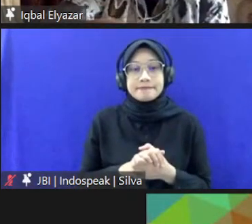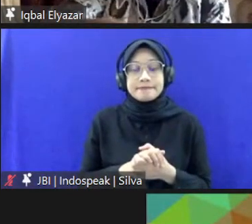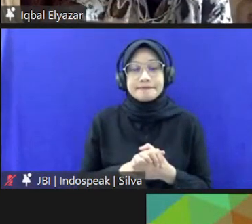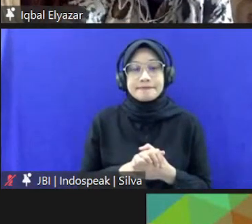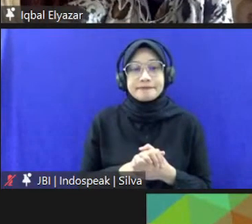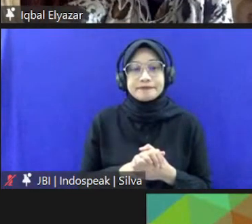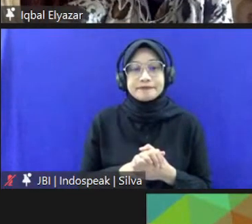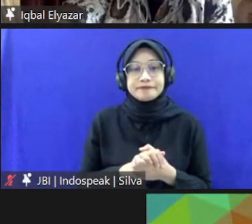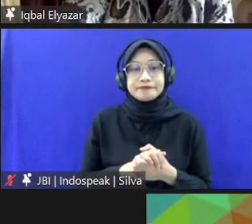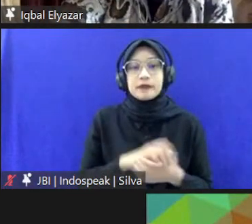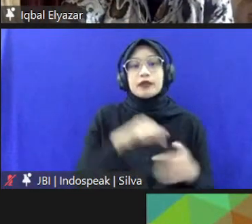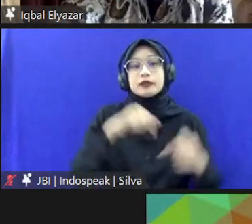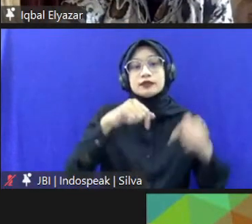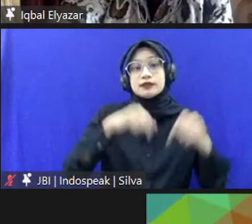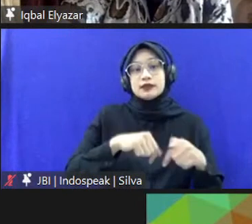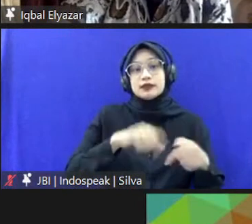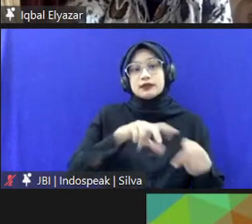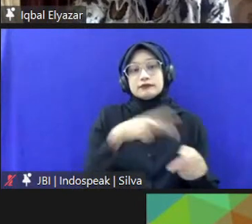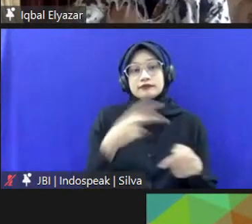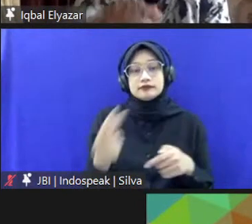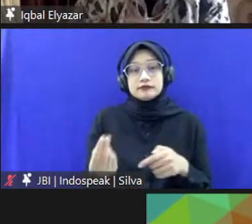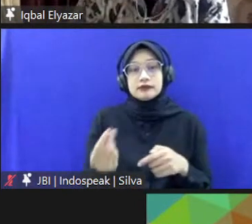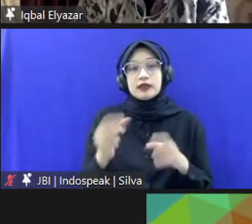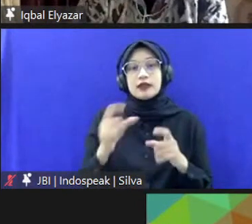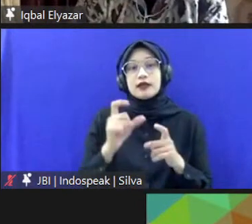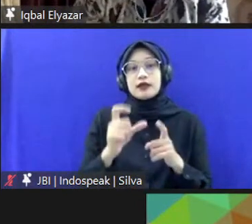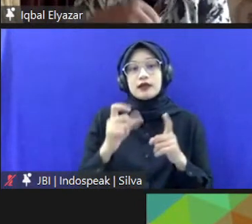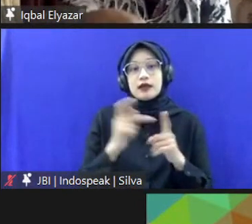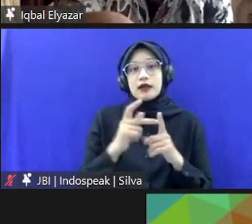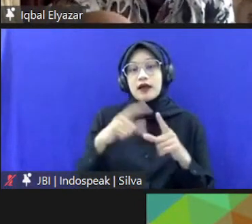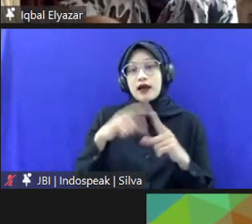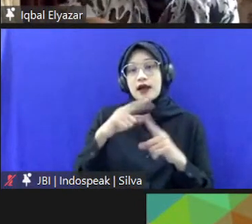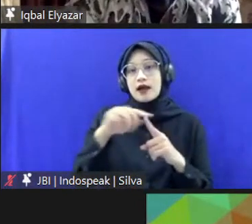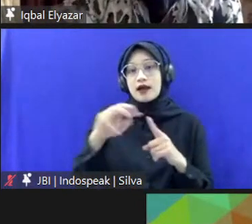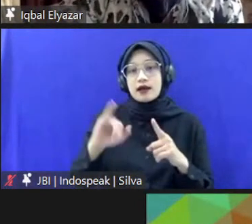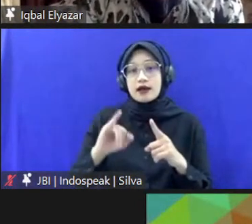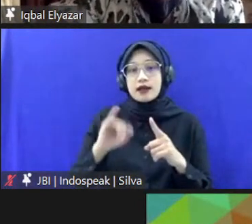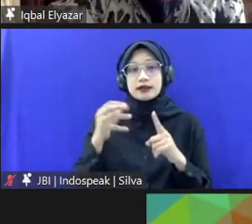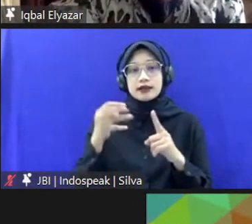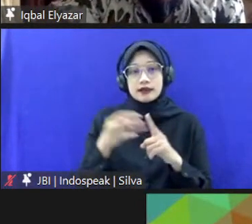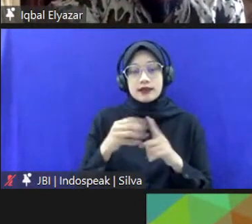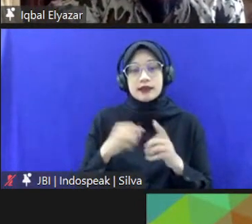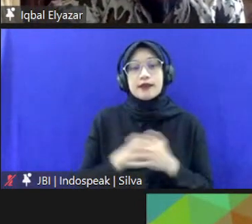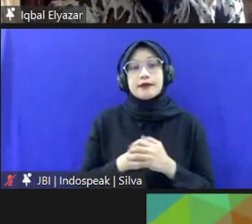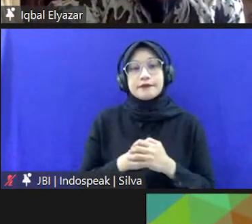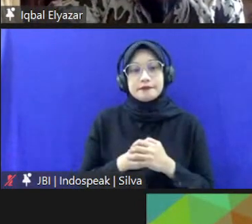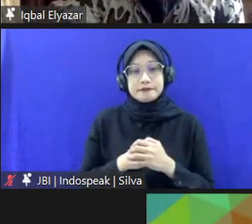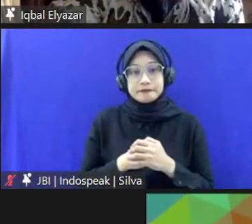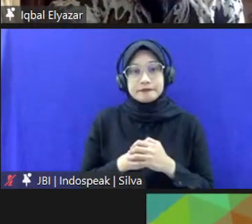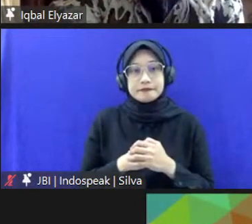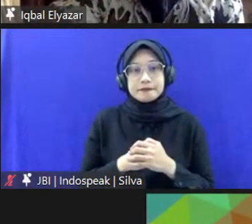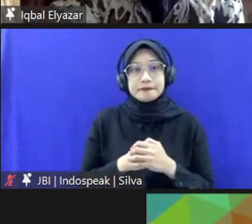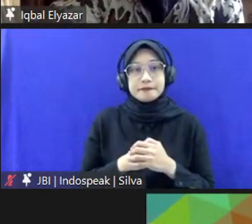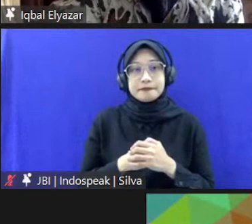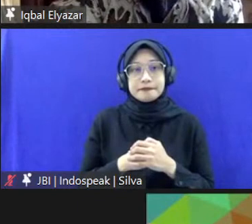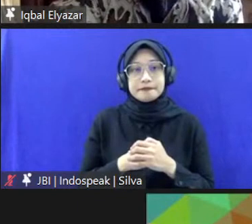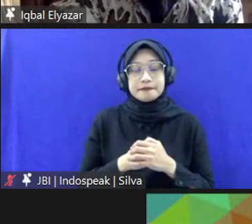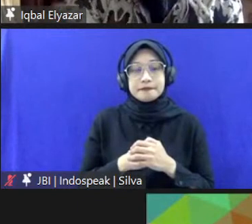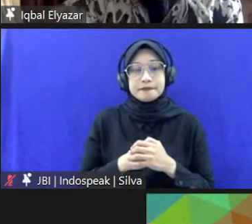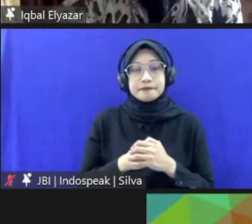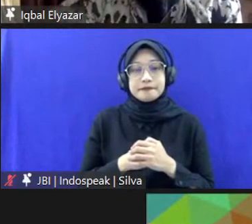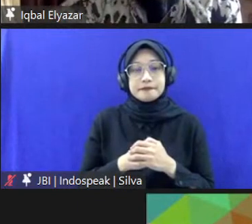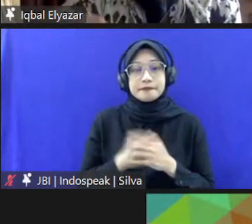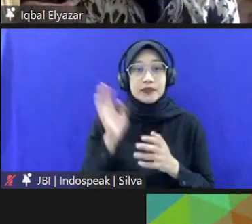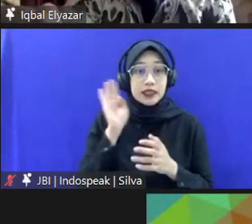next, Pak Hatip, are you ready? Yes, can you hear me? Yes, we can hear you. Yes.